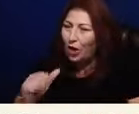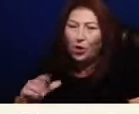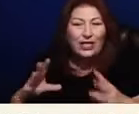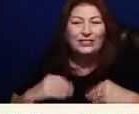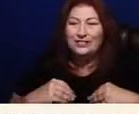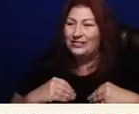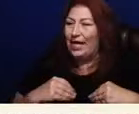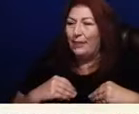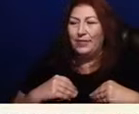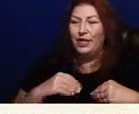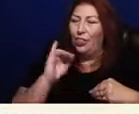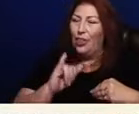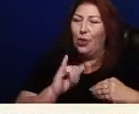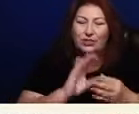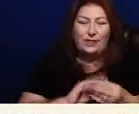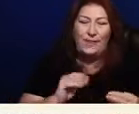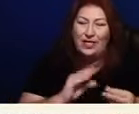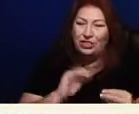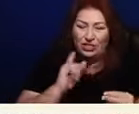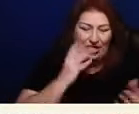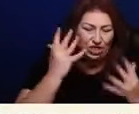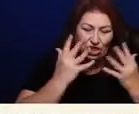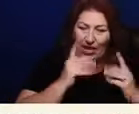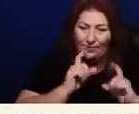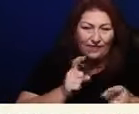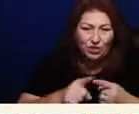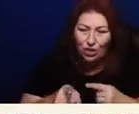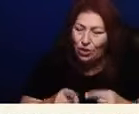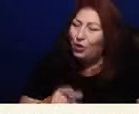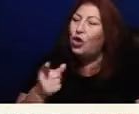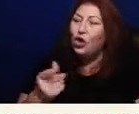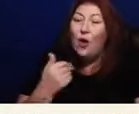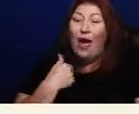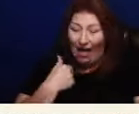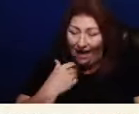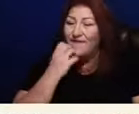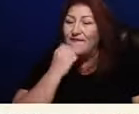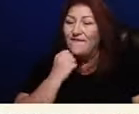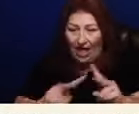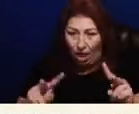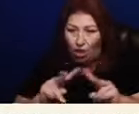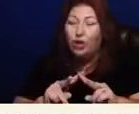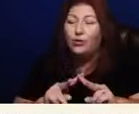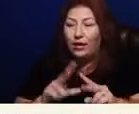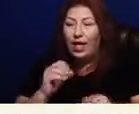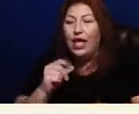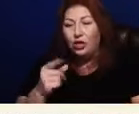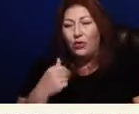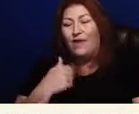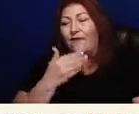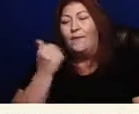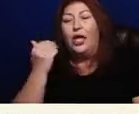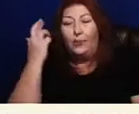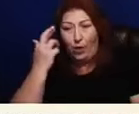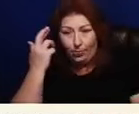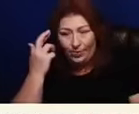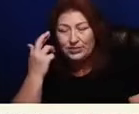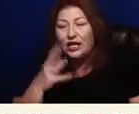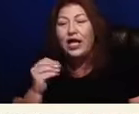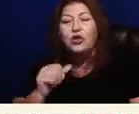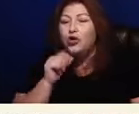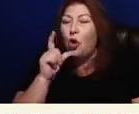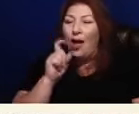settle for those messages that shame is giving you. You know, you have value. You do. And you have a bigger purpose, and you don't have to